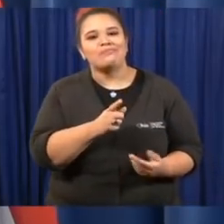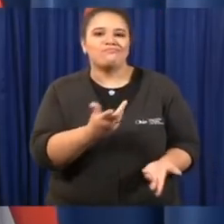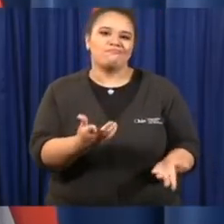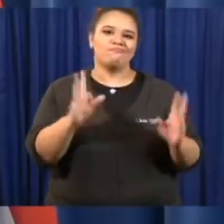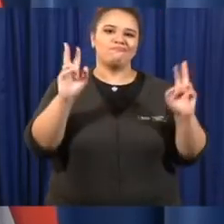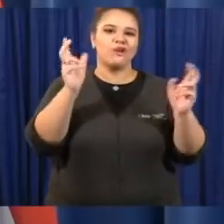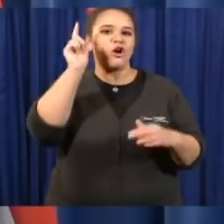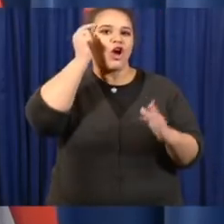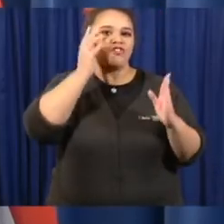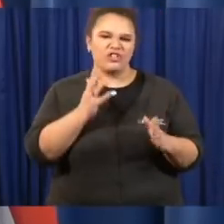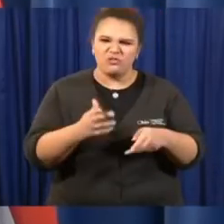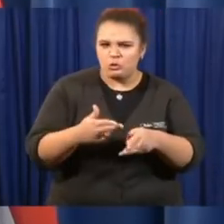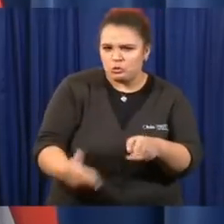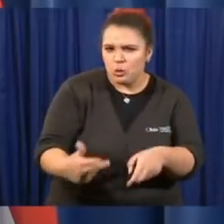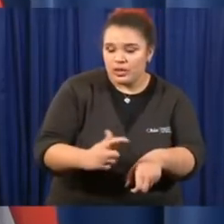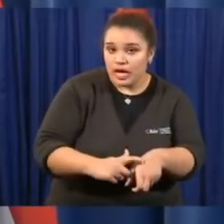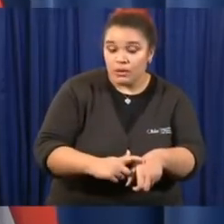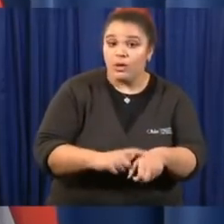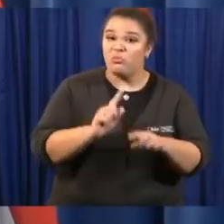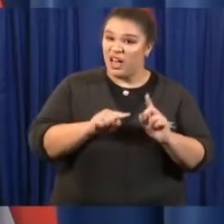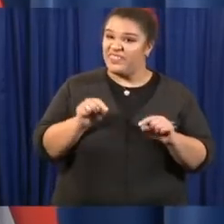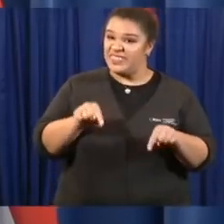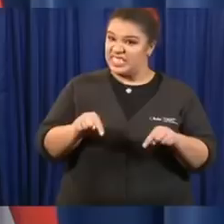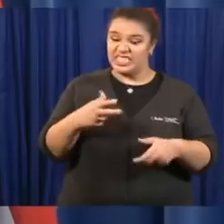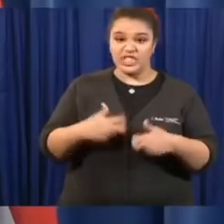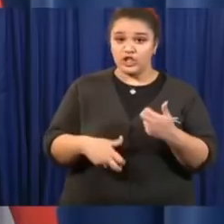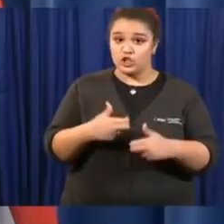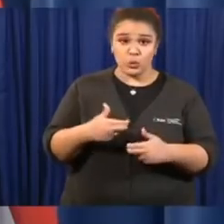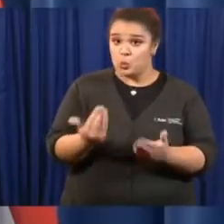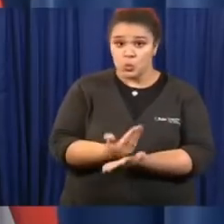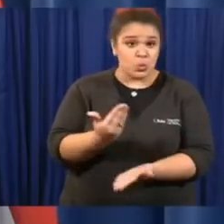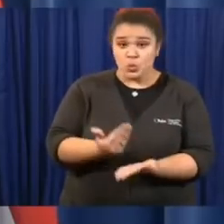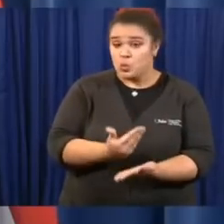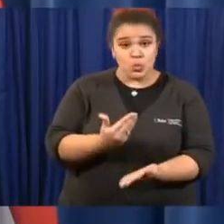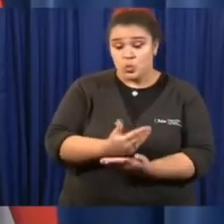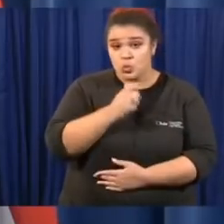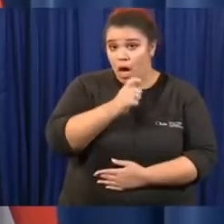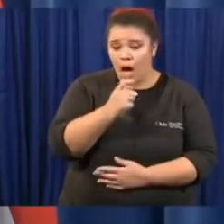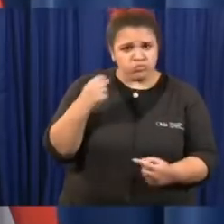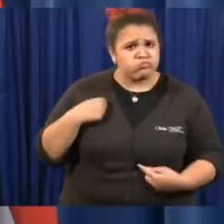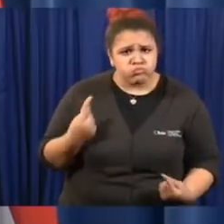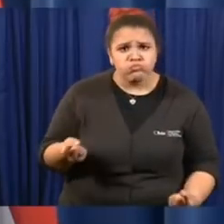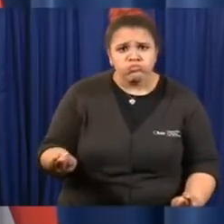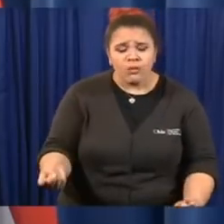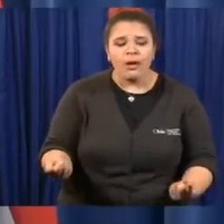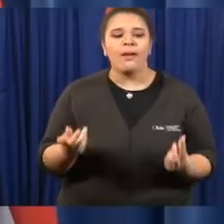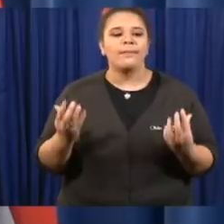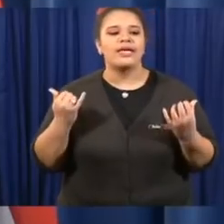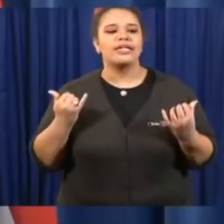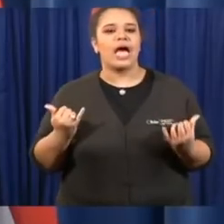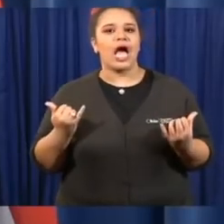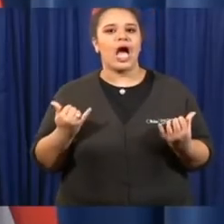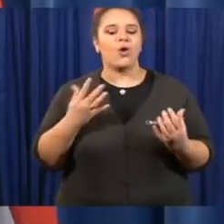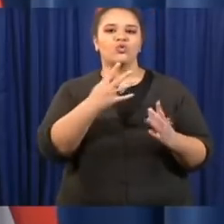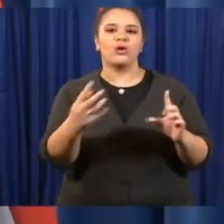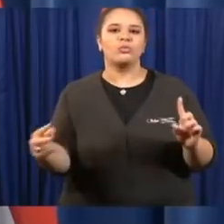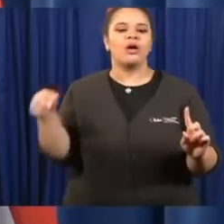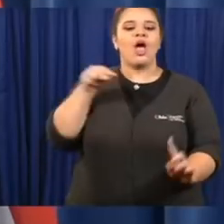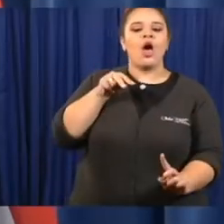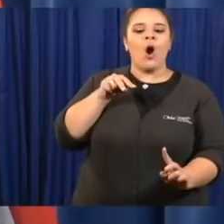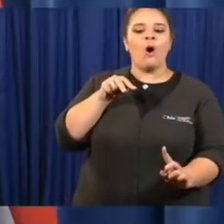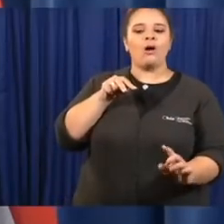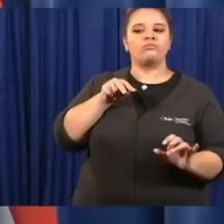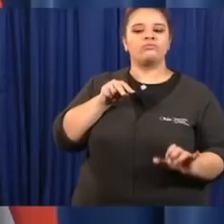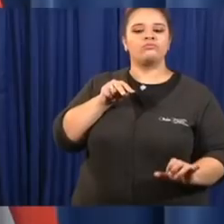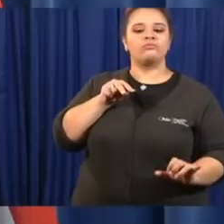issues for a long time. Did it open your eyes to look at things differently and how the future is going to go on for these communities?